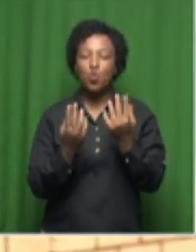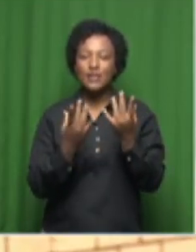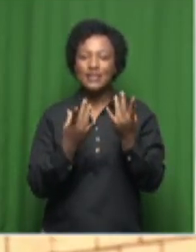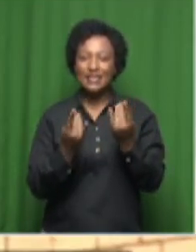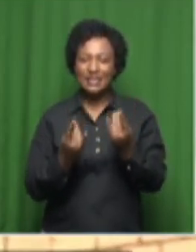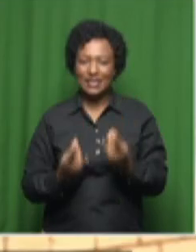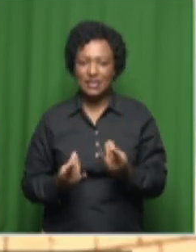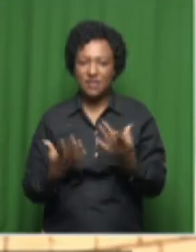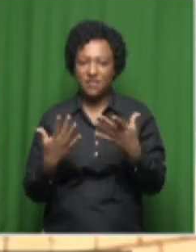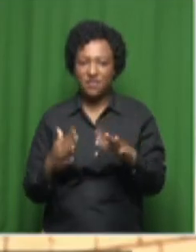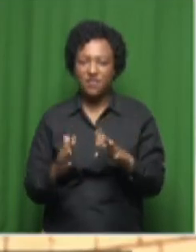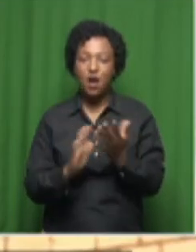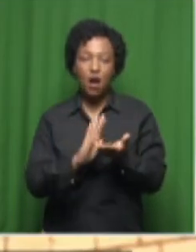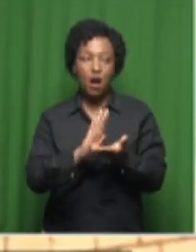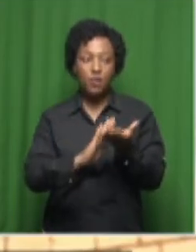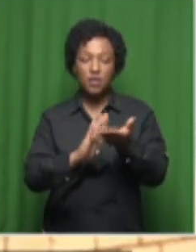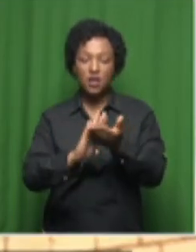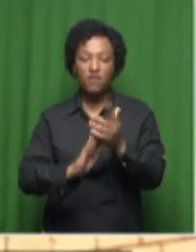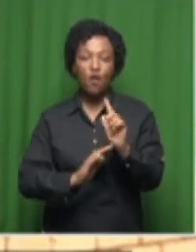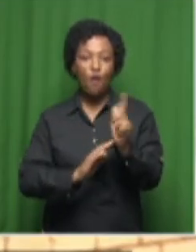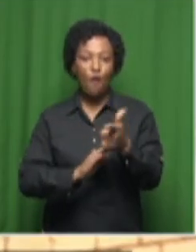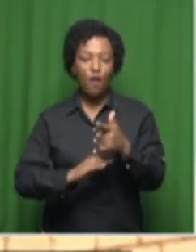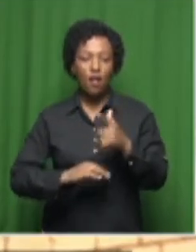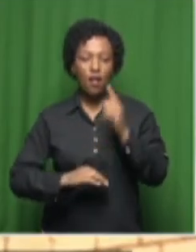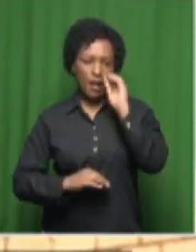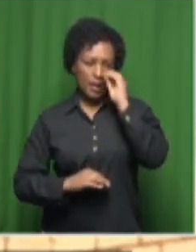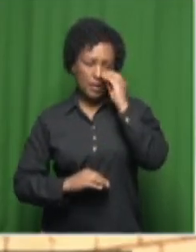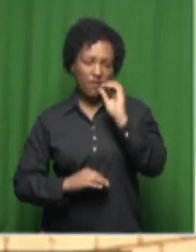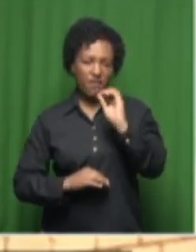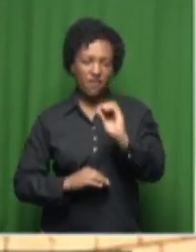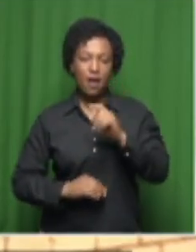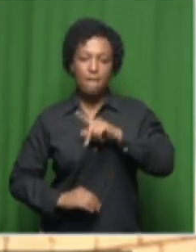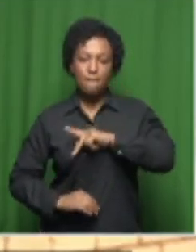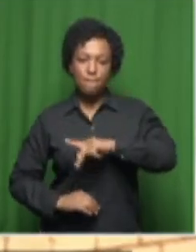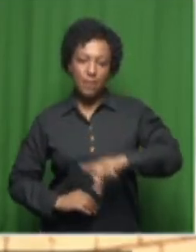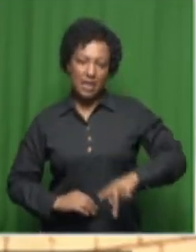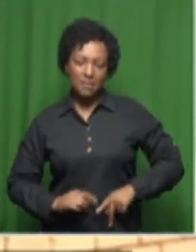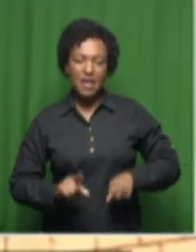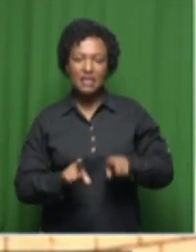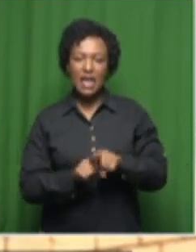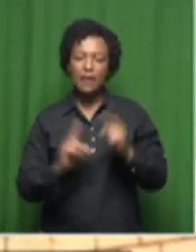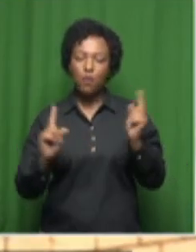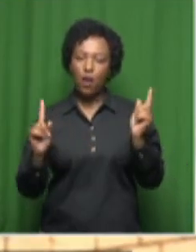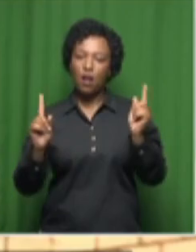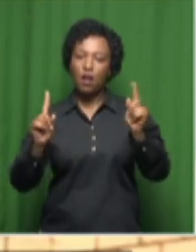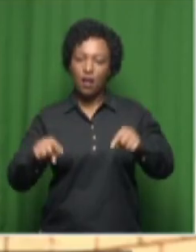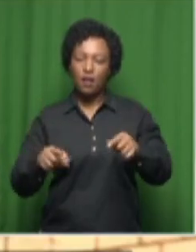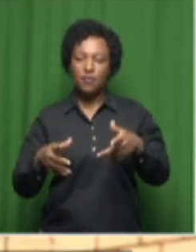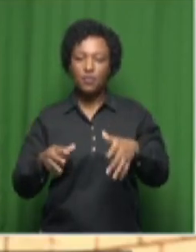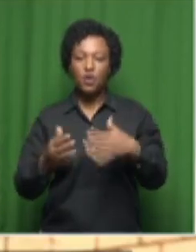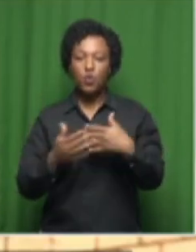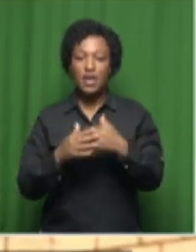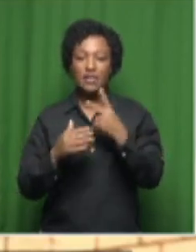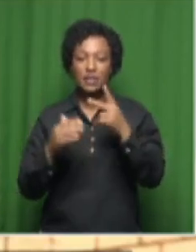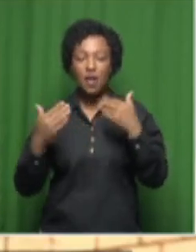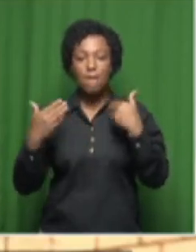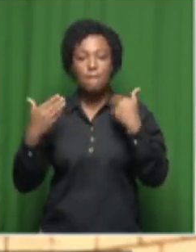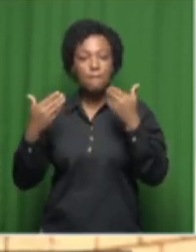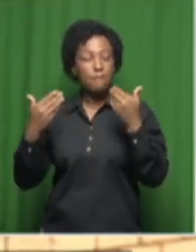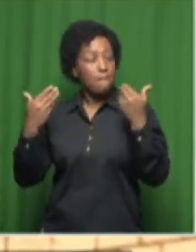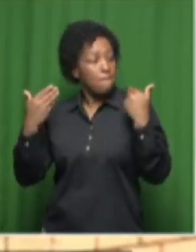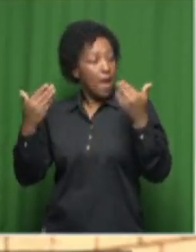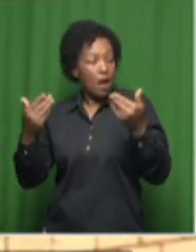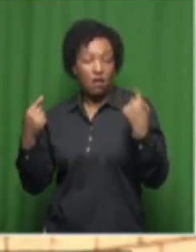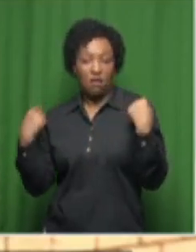that everybody's interested right now. And also the Premier will make a turn here. And in the back, you can see a new build project. These are